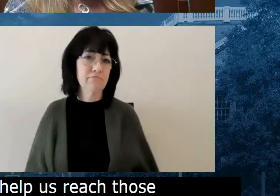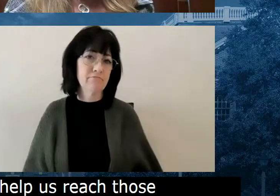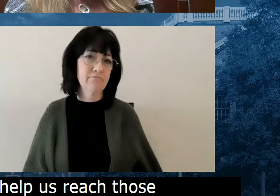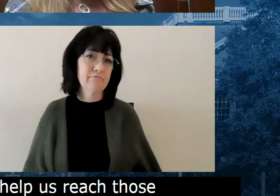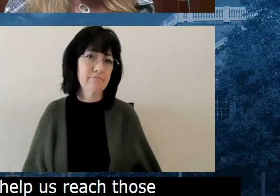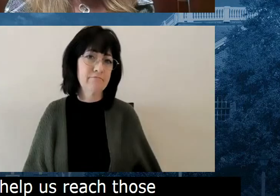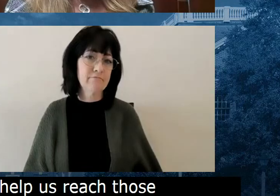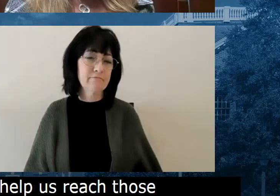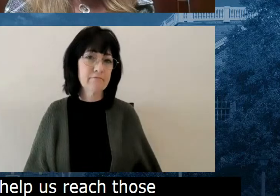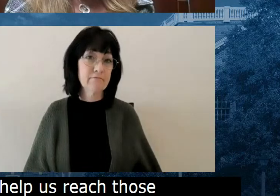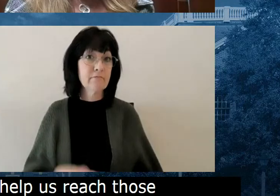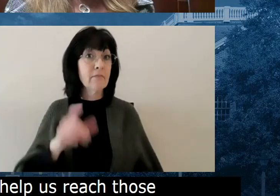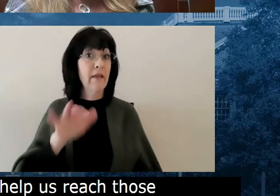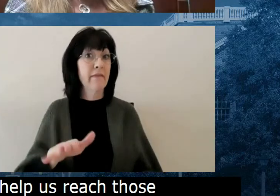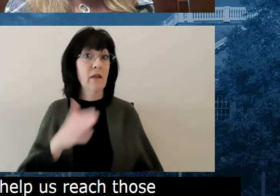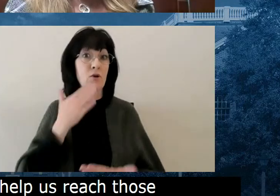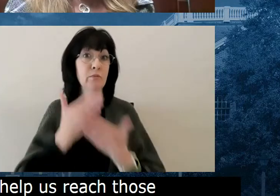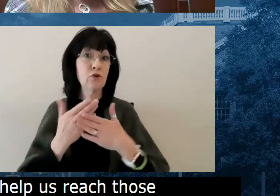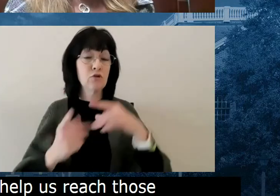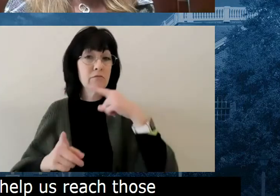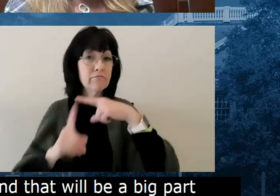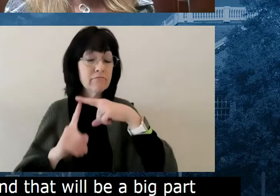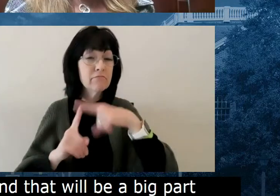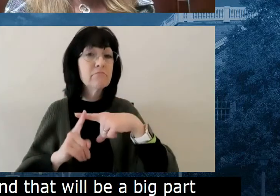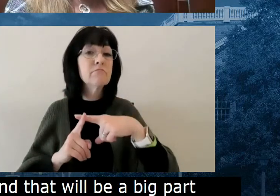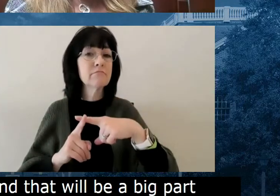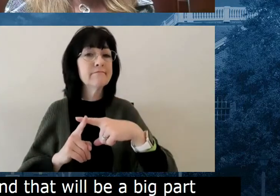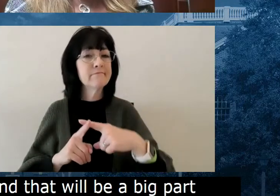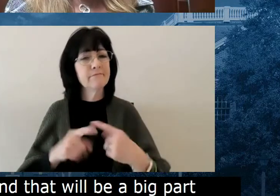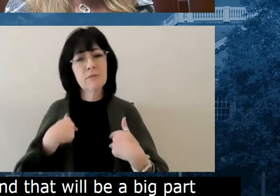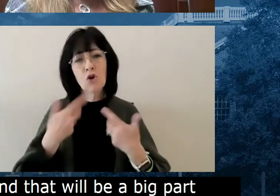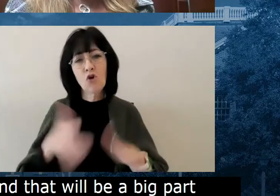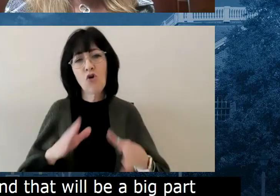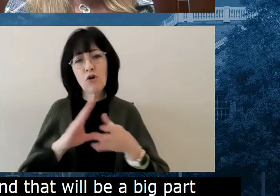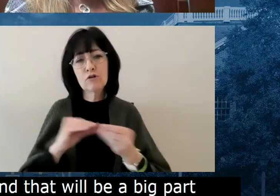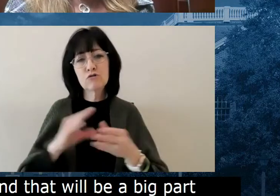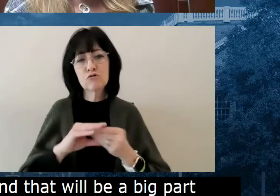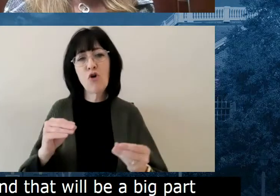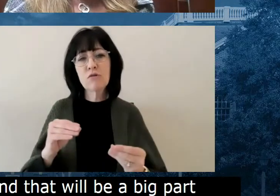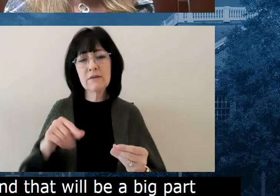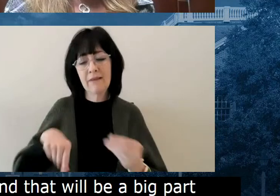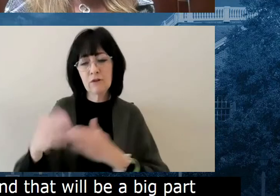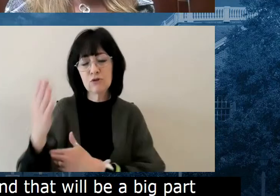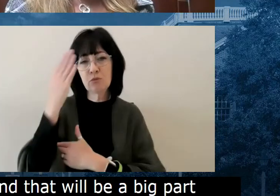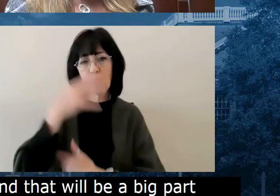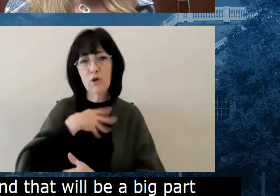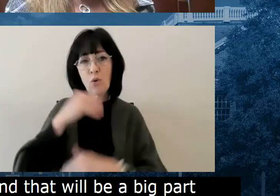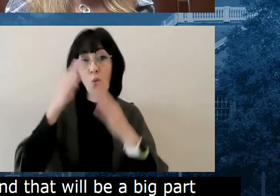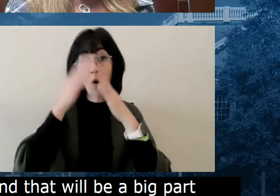objectives, and that'll be a big part of it, and something again that we talked about on the White House call this morning.